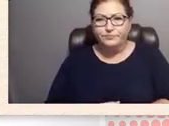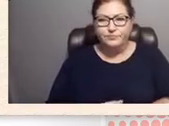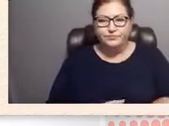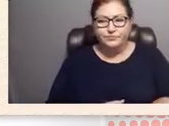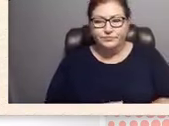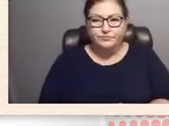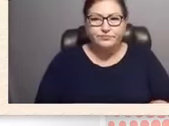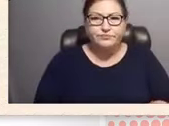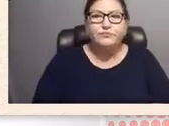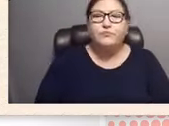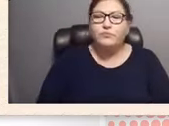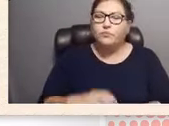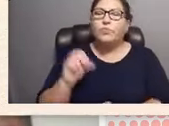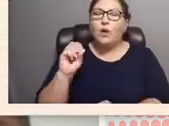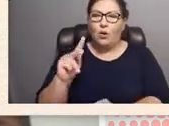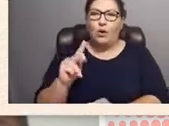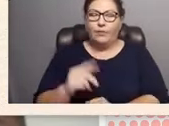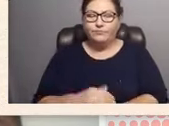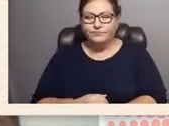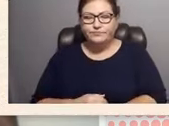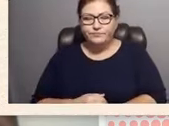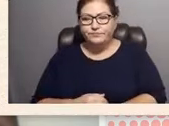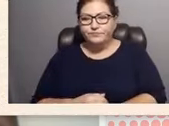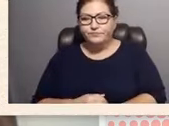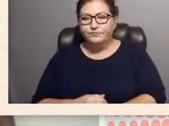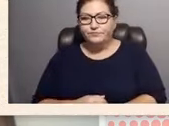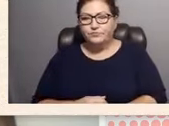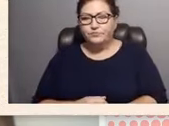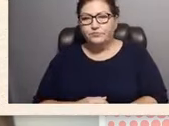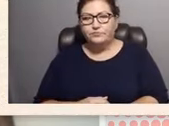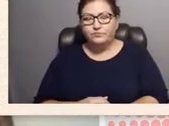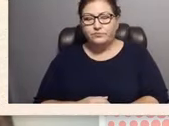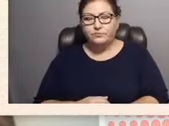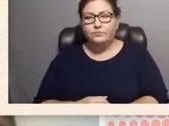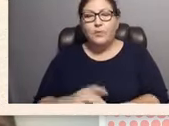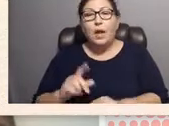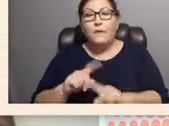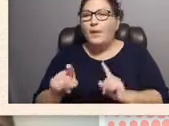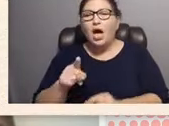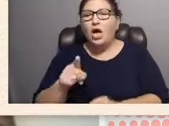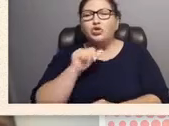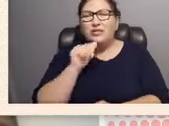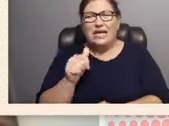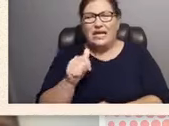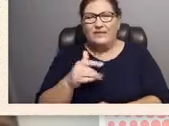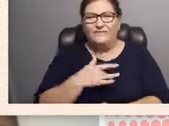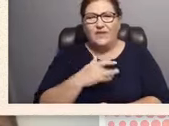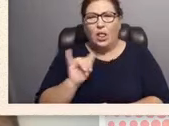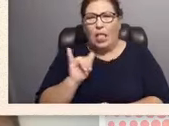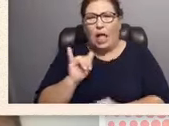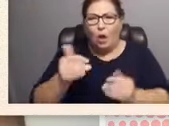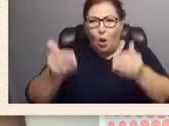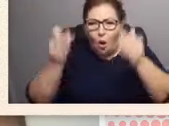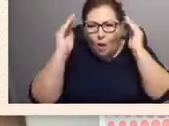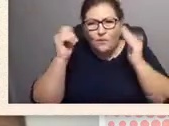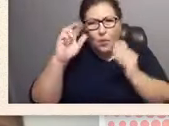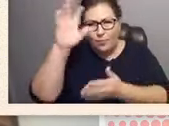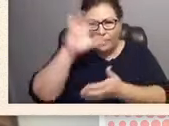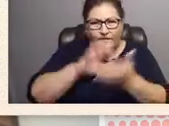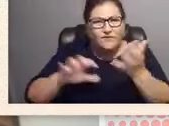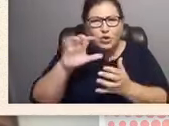Okay. Okay. But it didn't, you didn't feel like overwhelmed or like confused about it or anything like